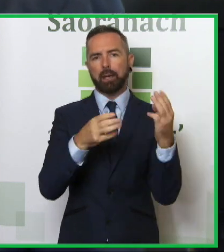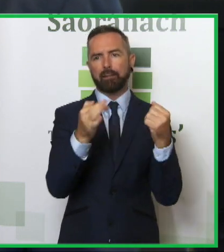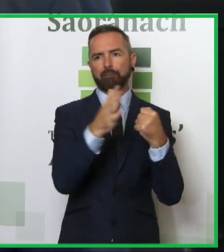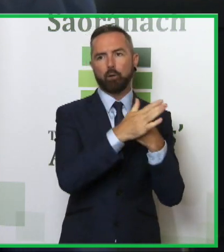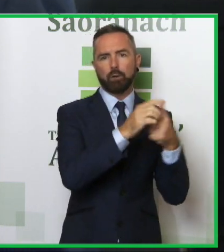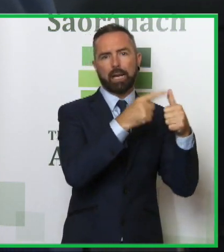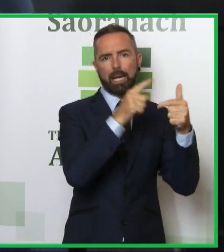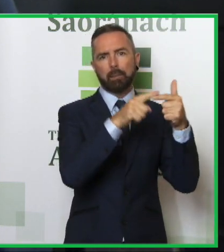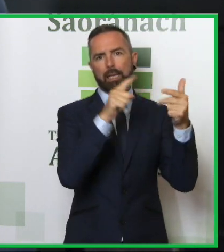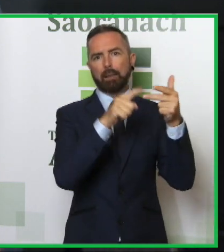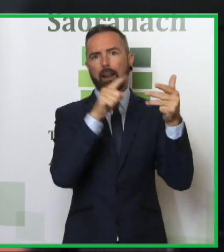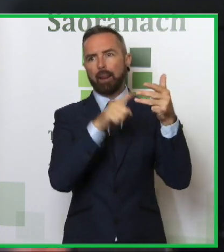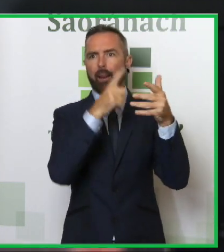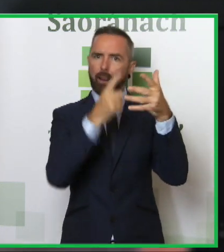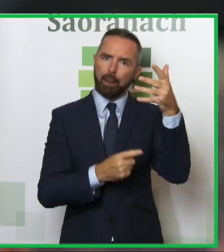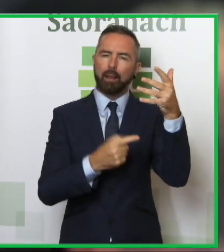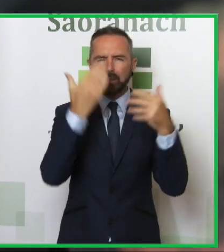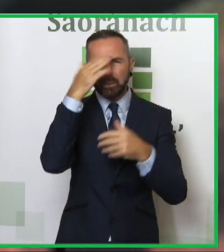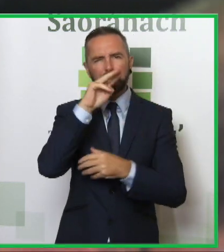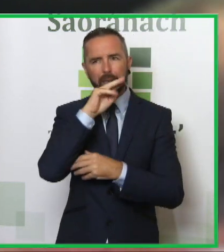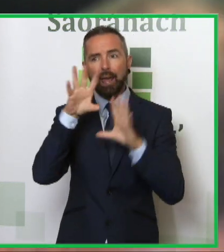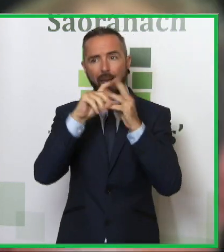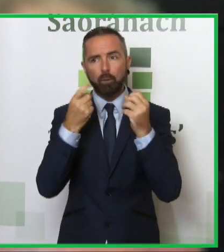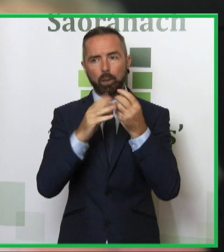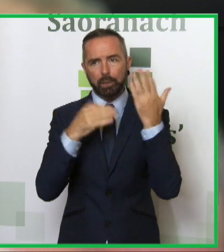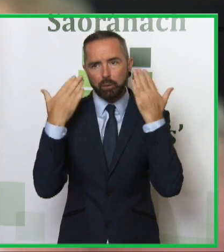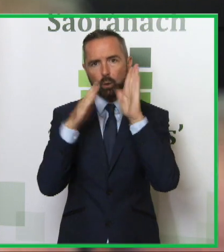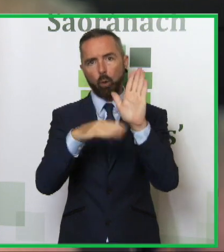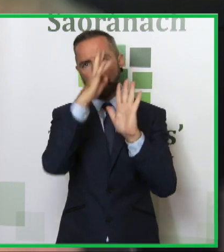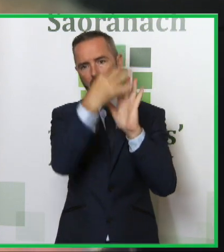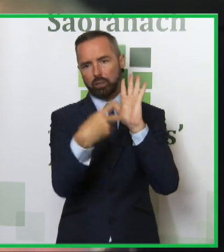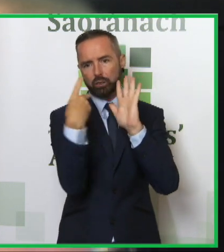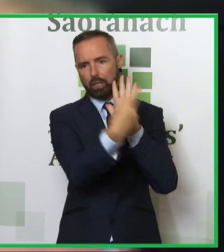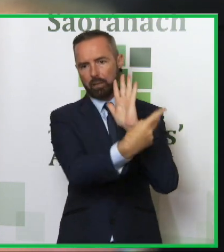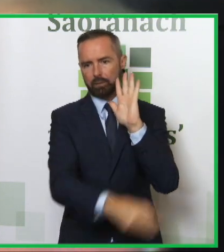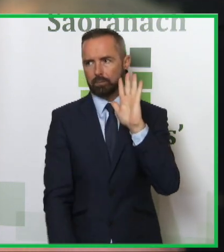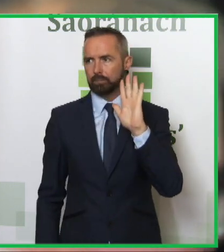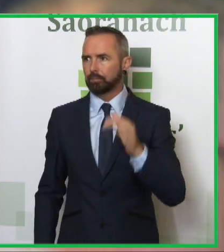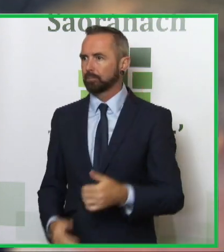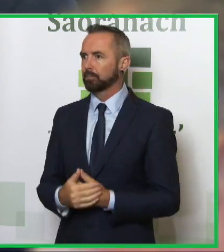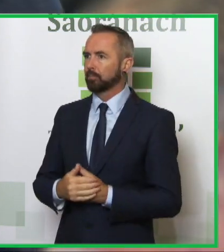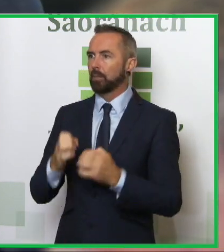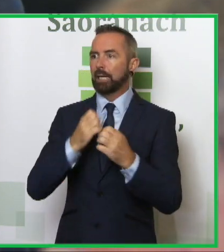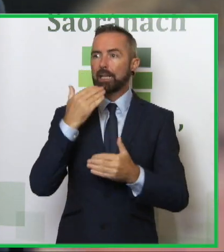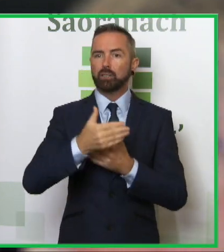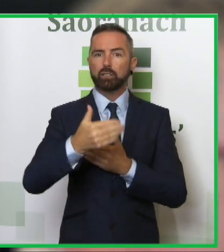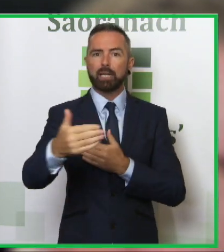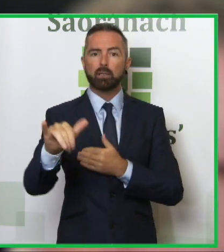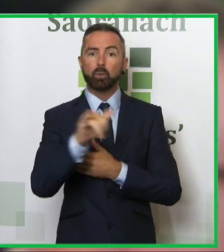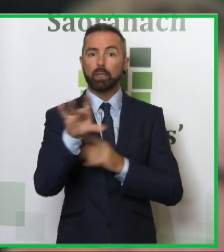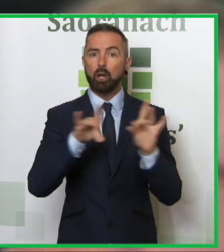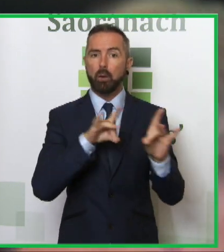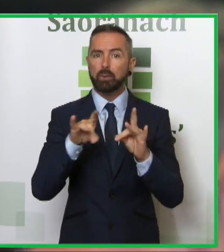for first preference for option 1, 2, or A, B, C, D, and E, and then at each stage, which options, if any,